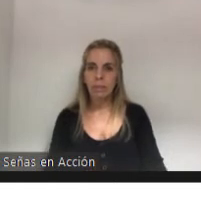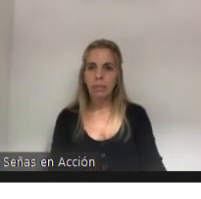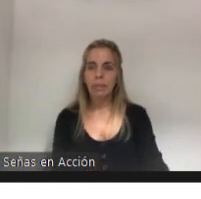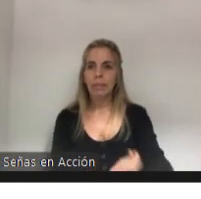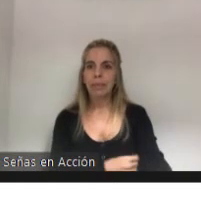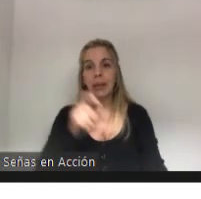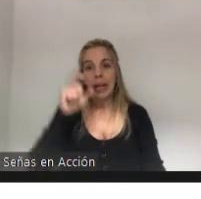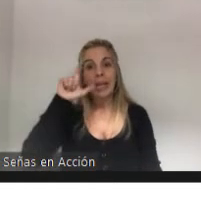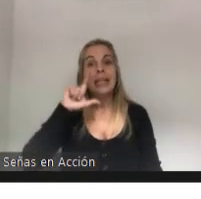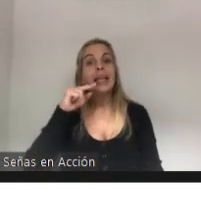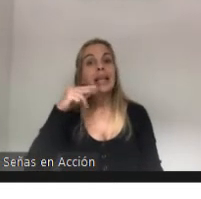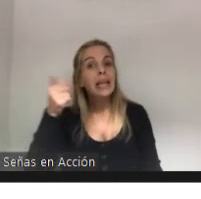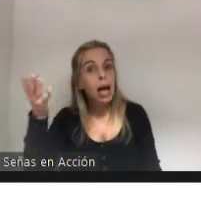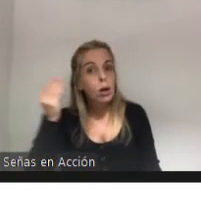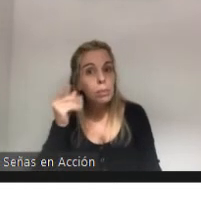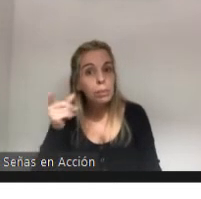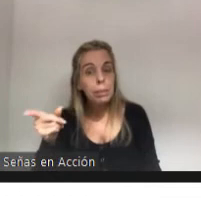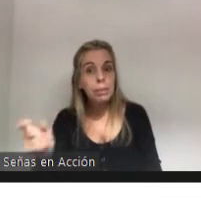Selina?